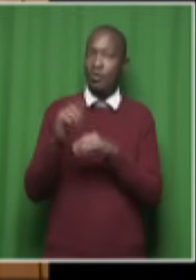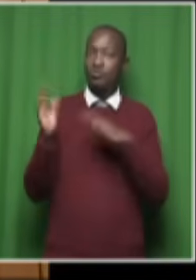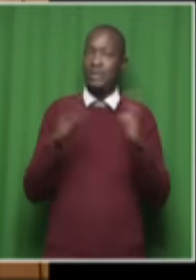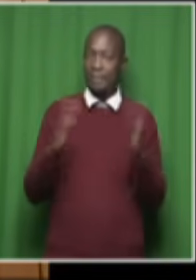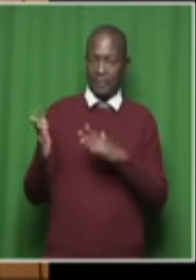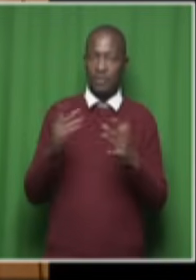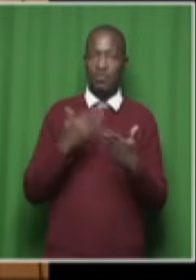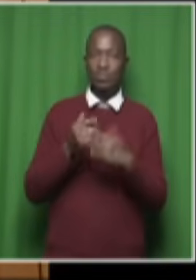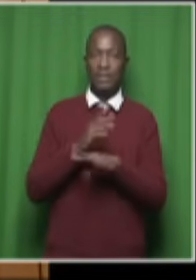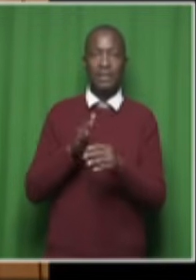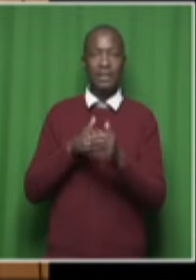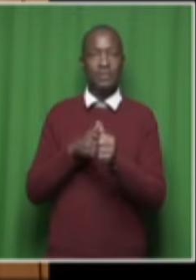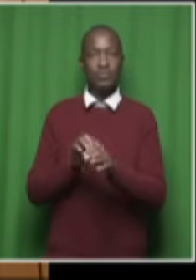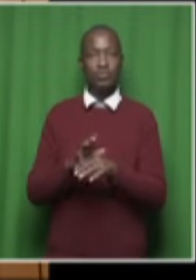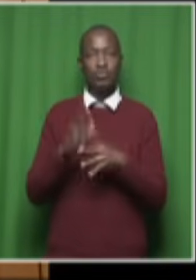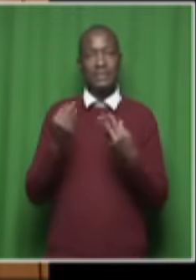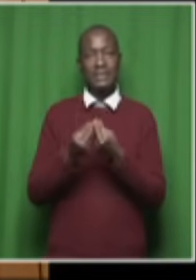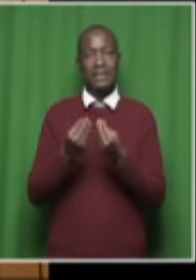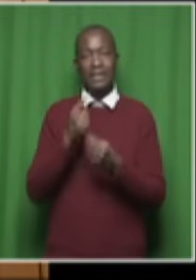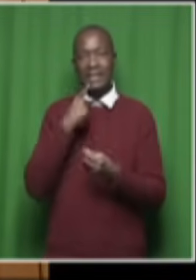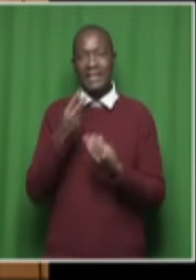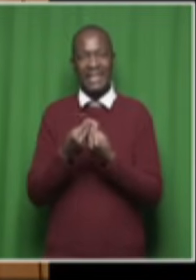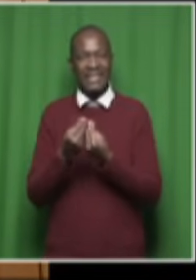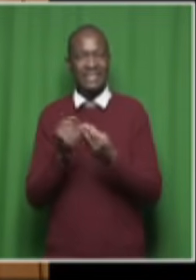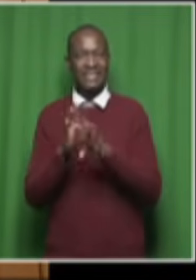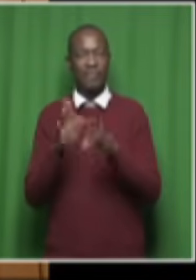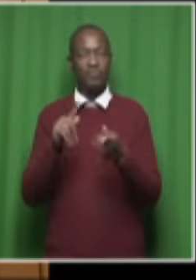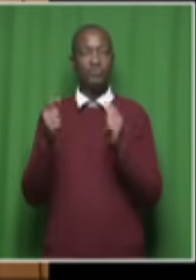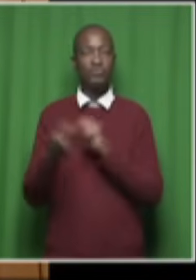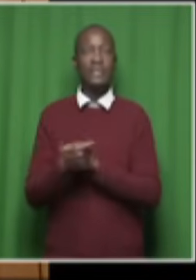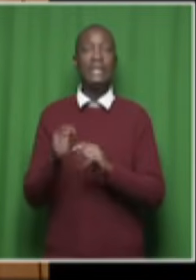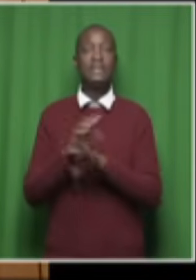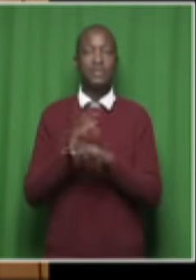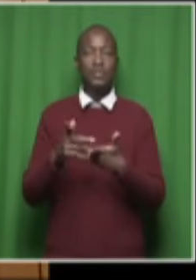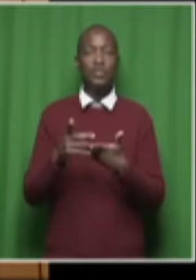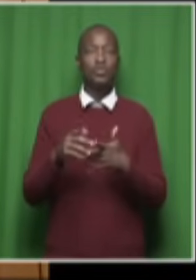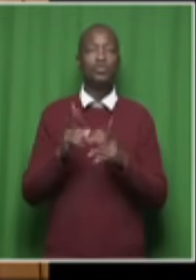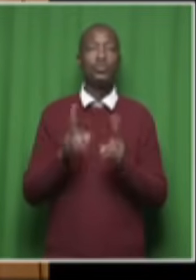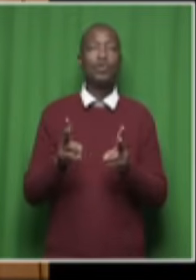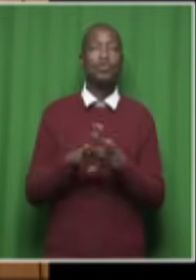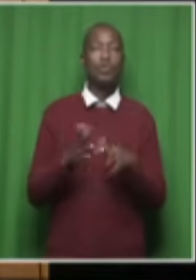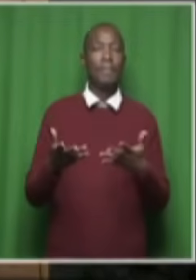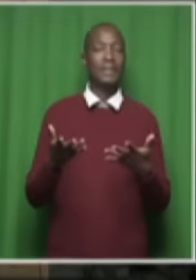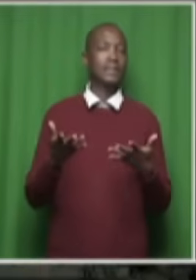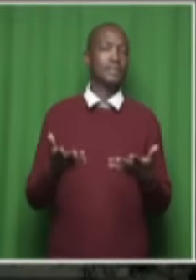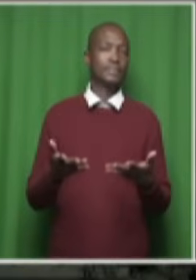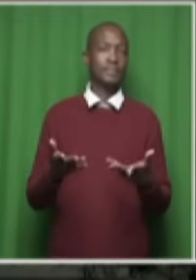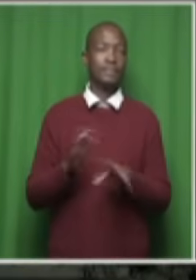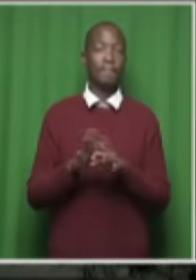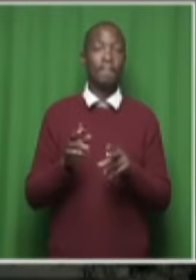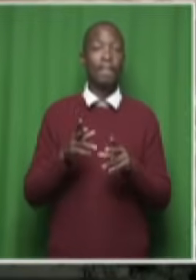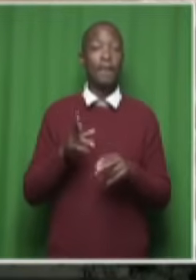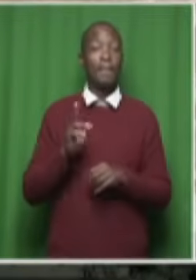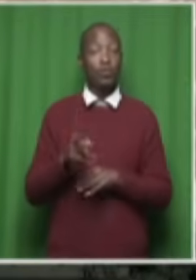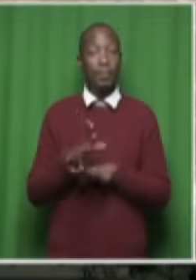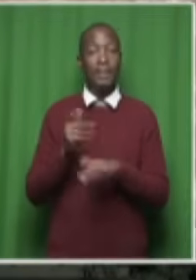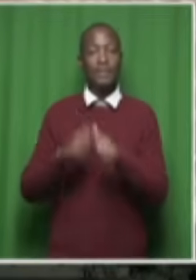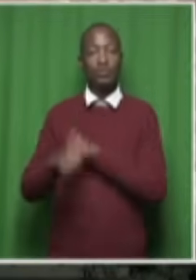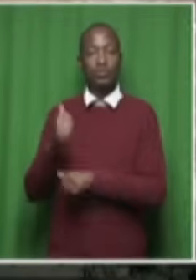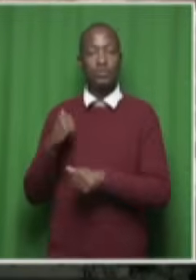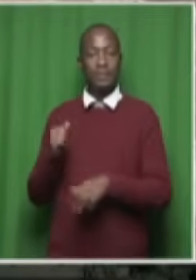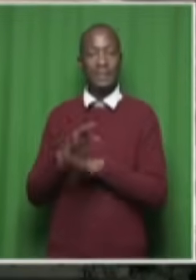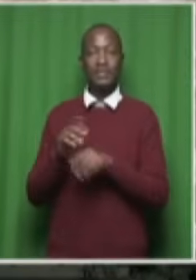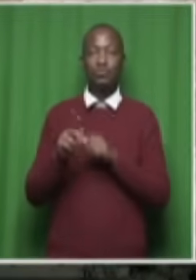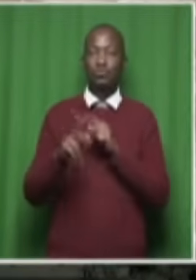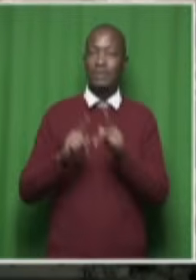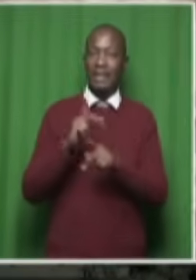believe that the things have changed to a new stable mean or norm. But usually then it falls back to another kind